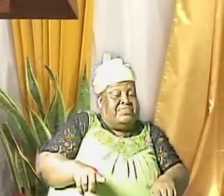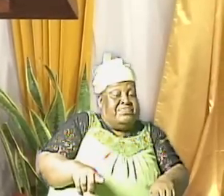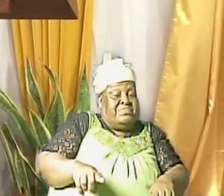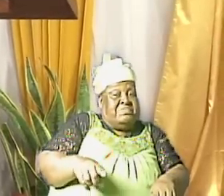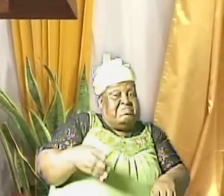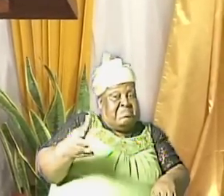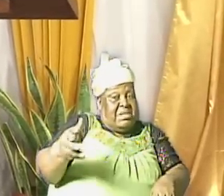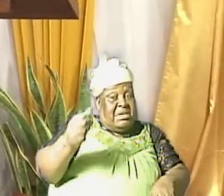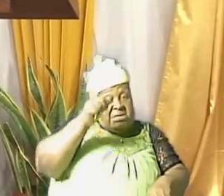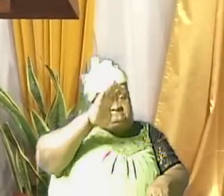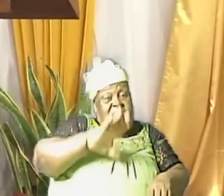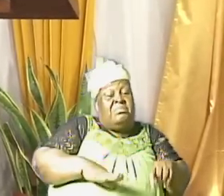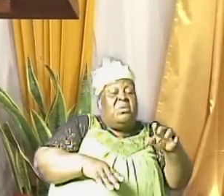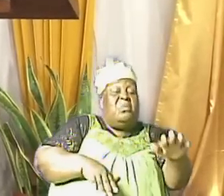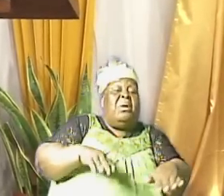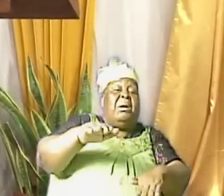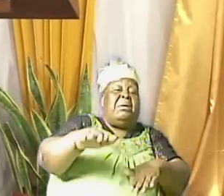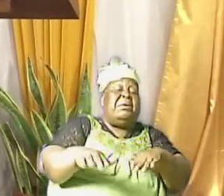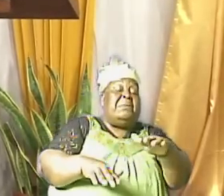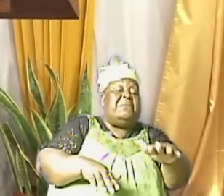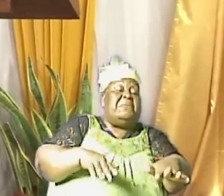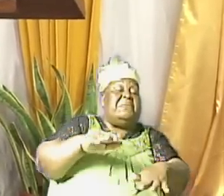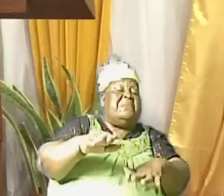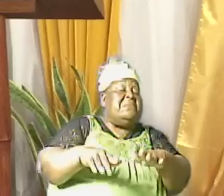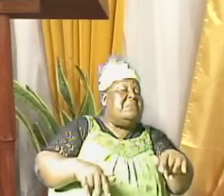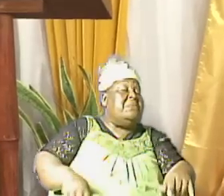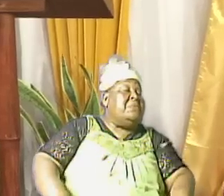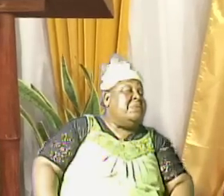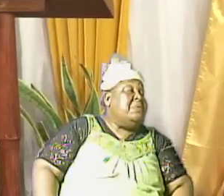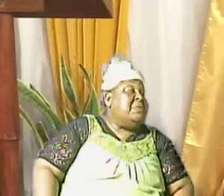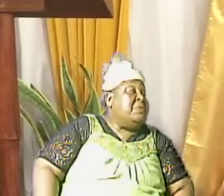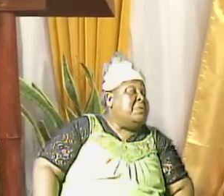while these men were walking,